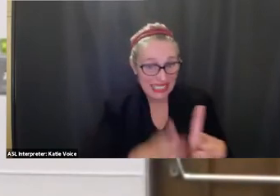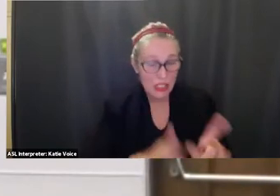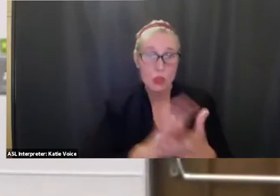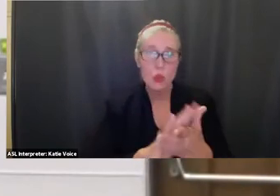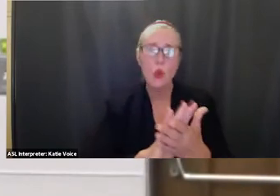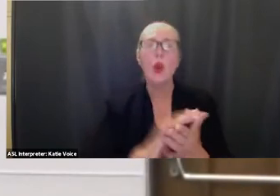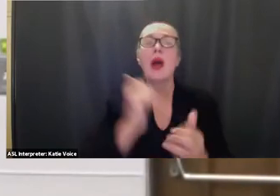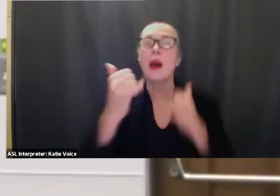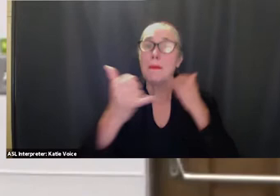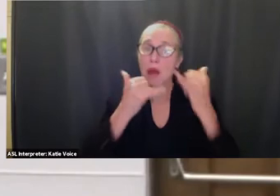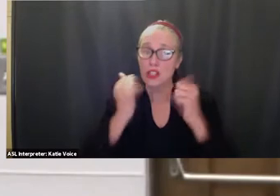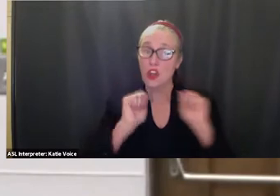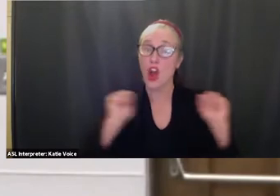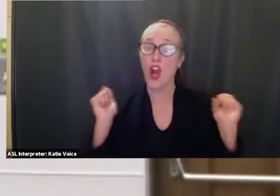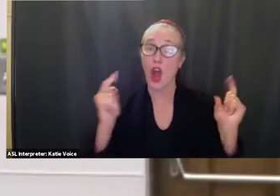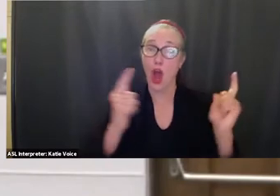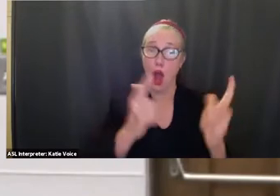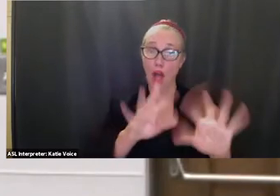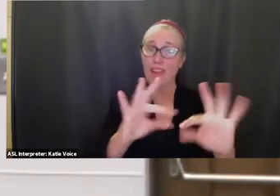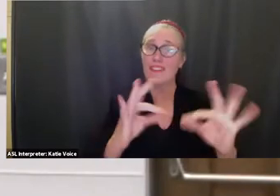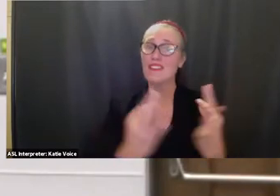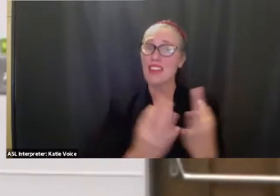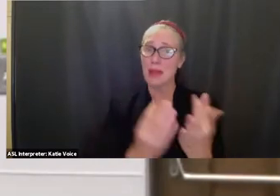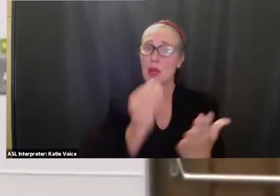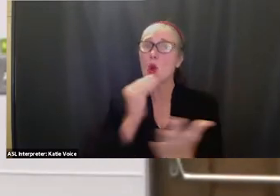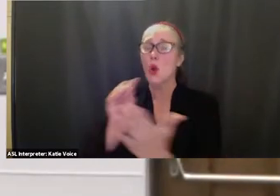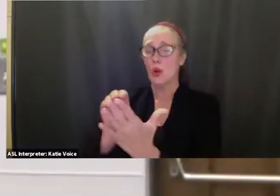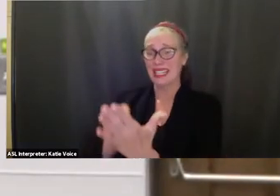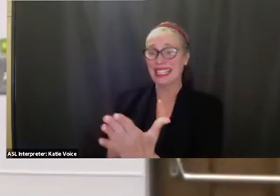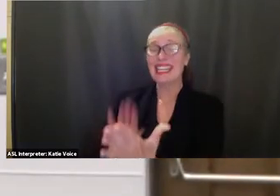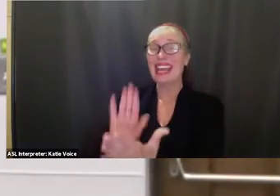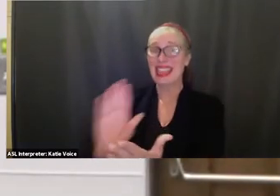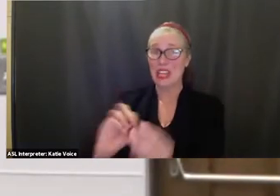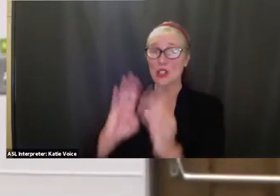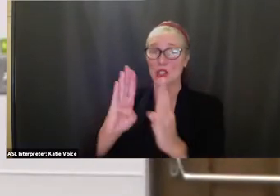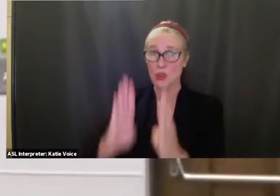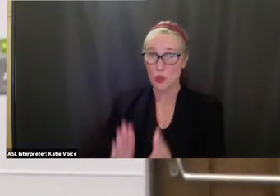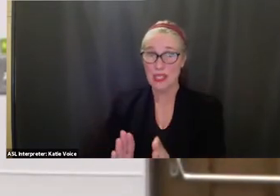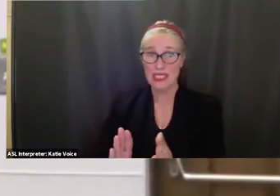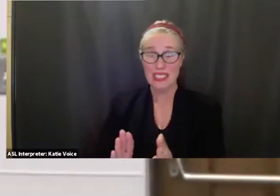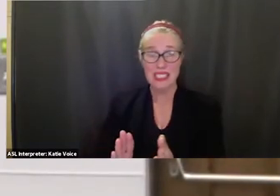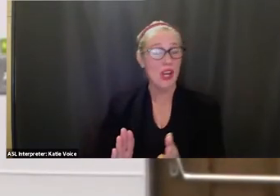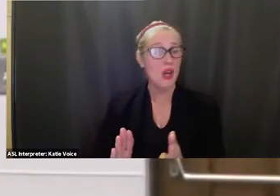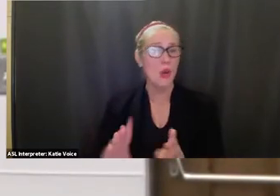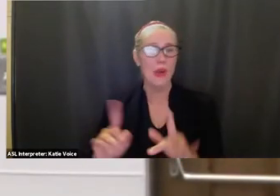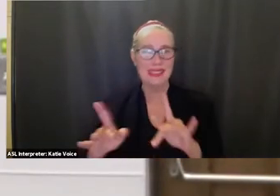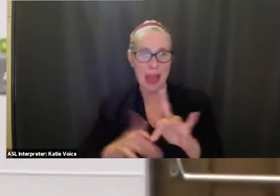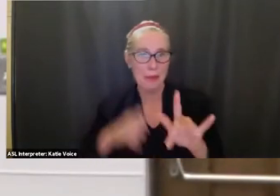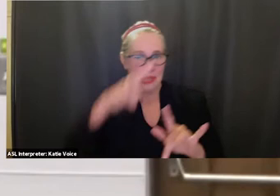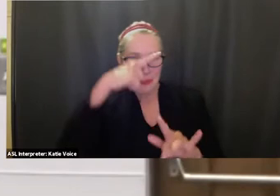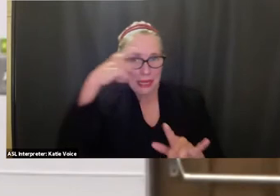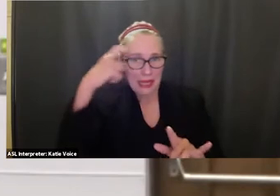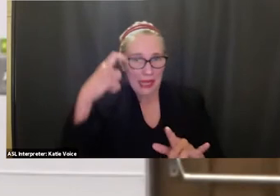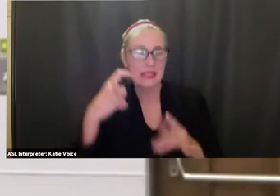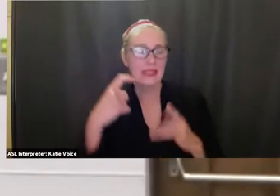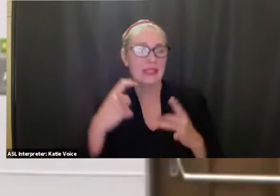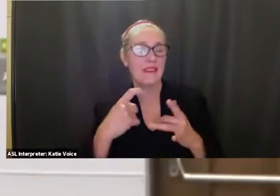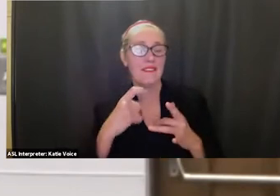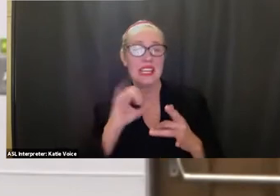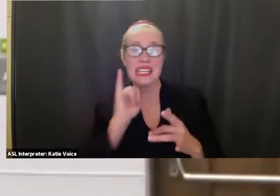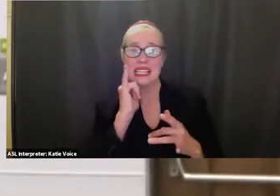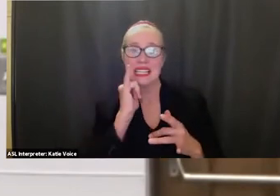the families who indicated that their student was out because of symptoms they don't call every day with that first